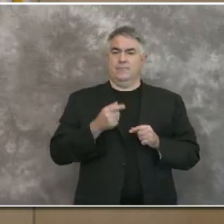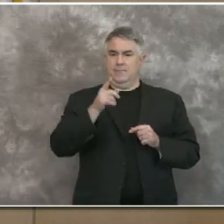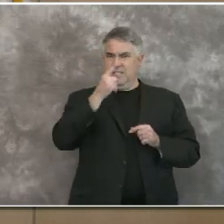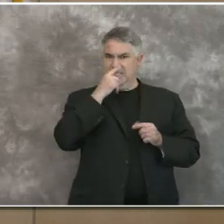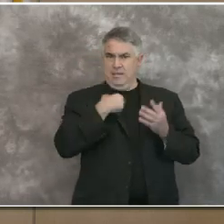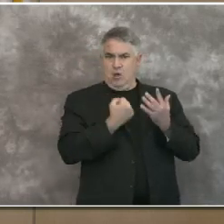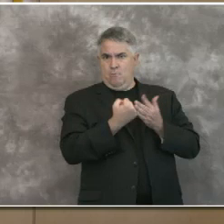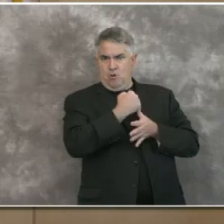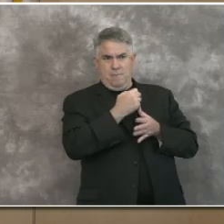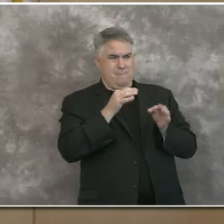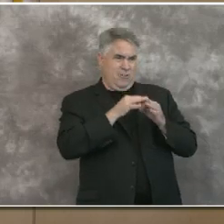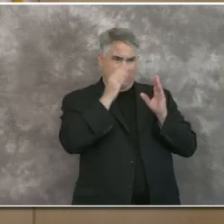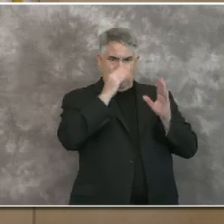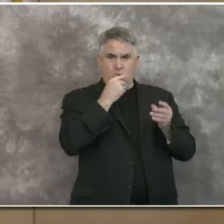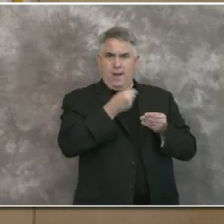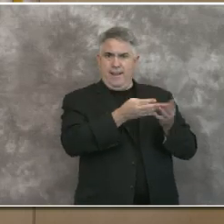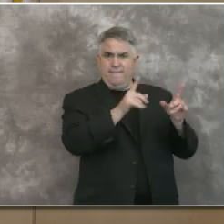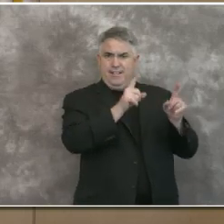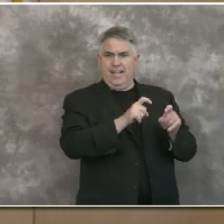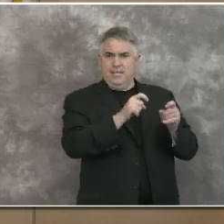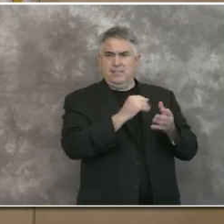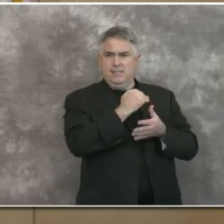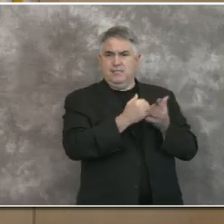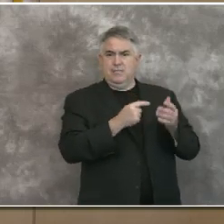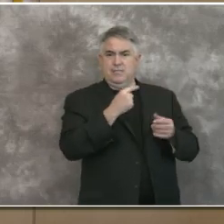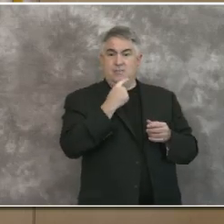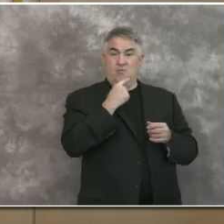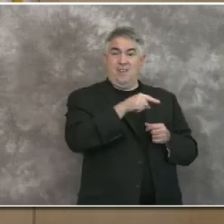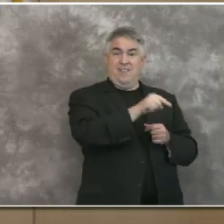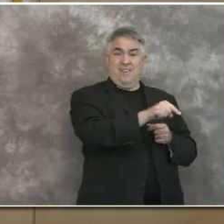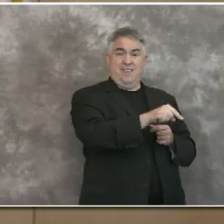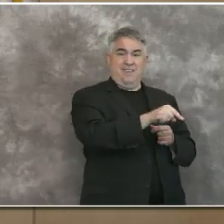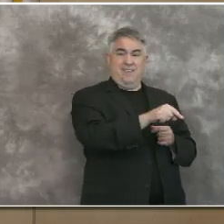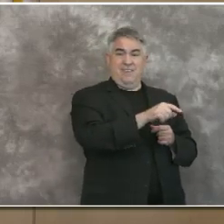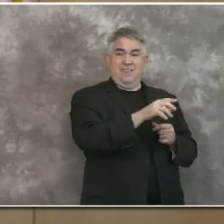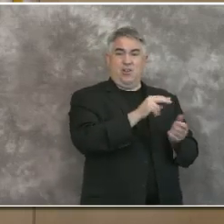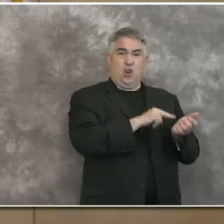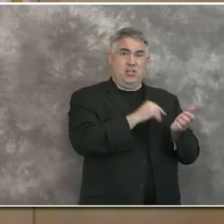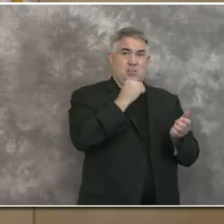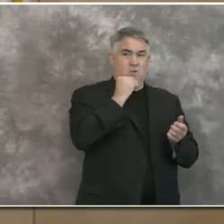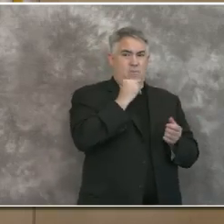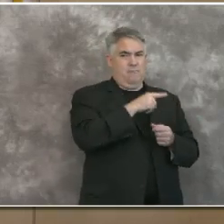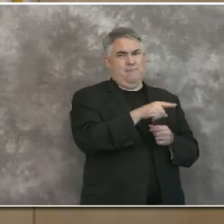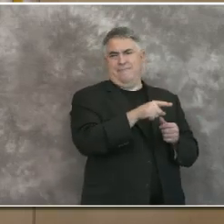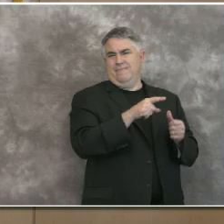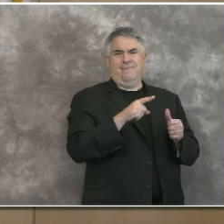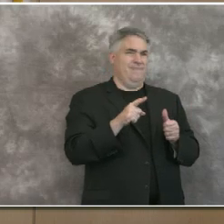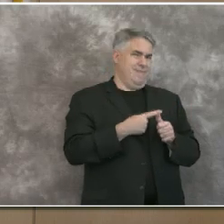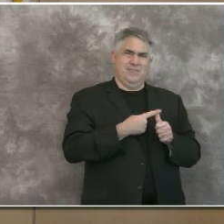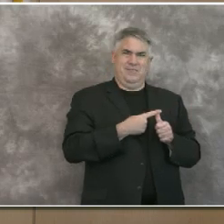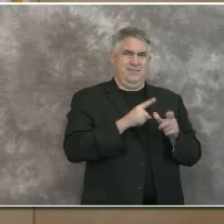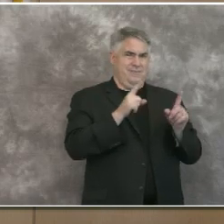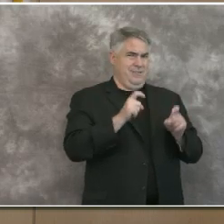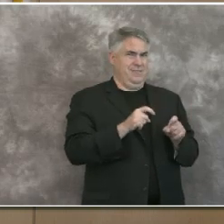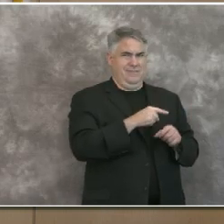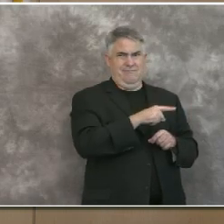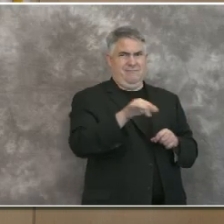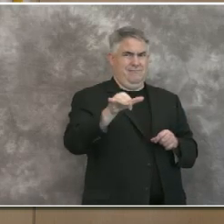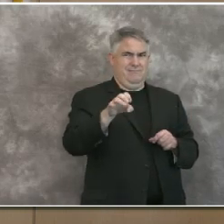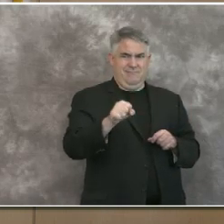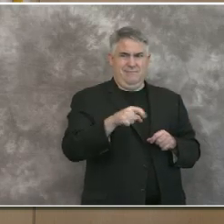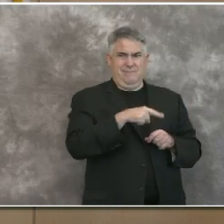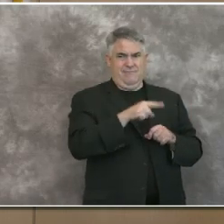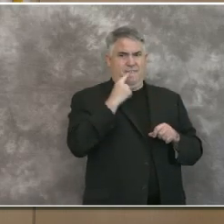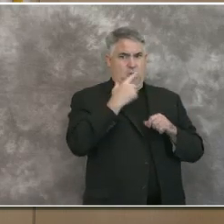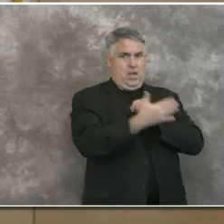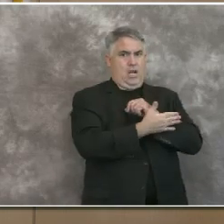levels, individuals in congregate living facilities is a priority. for the County of San Diego. They are also a priority